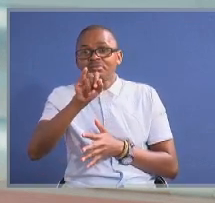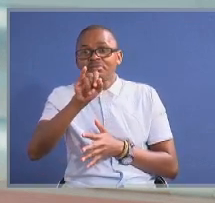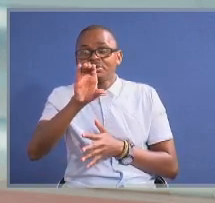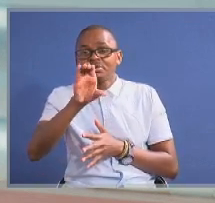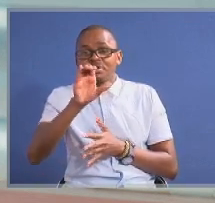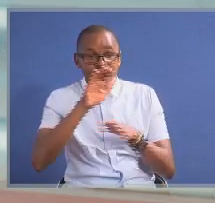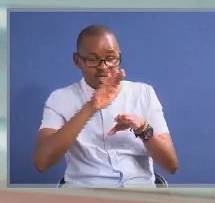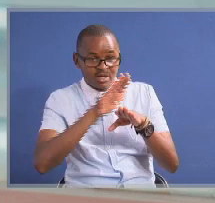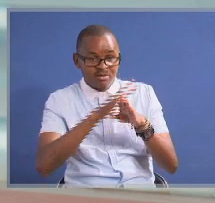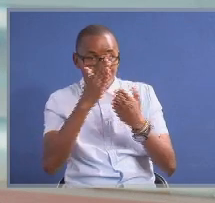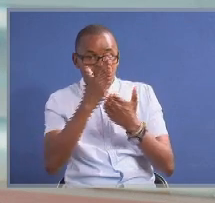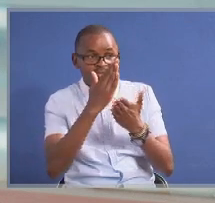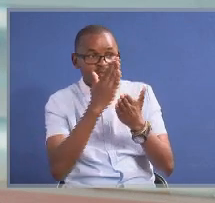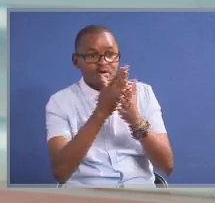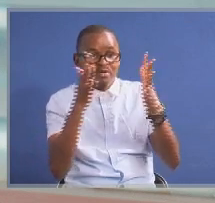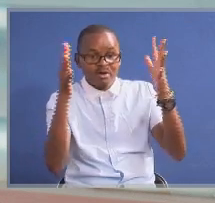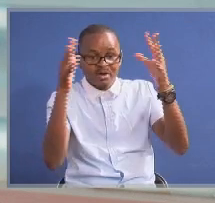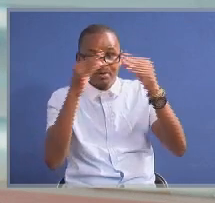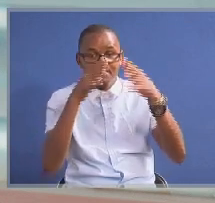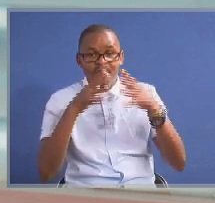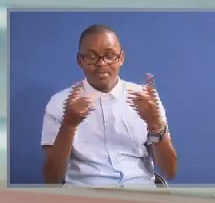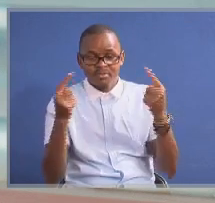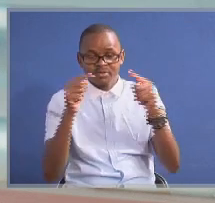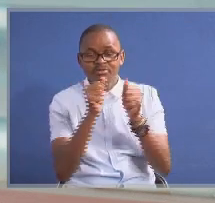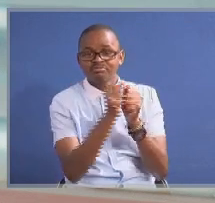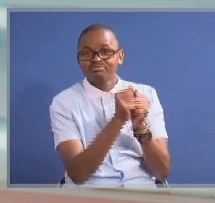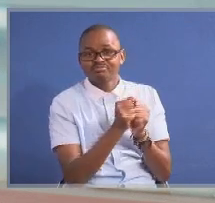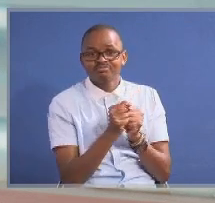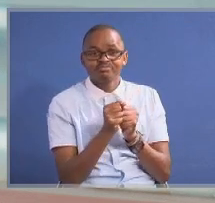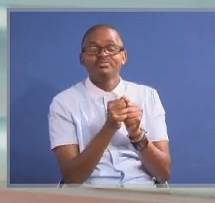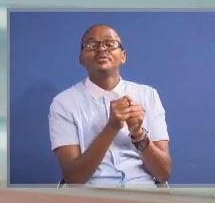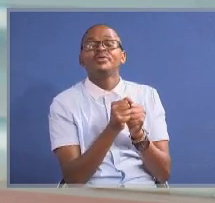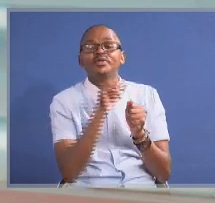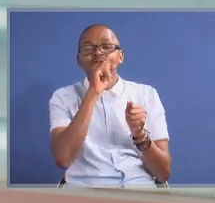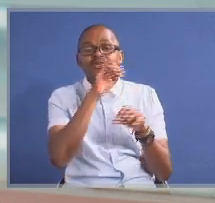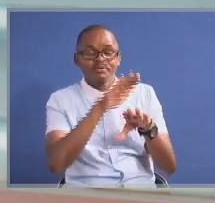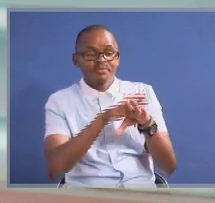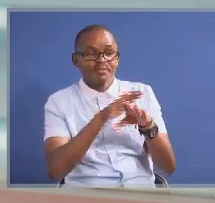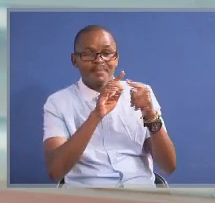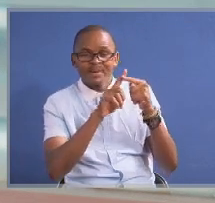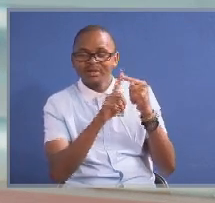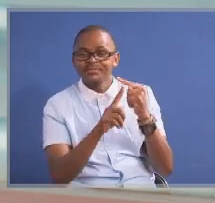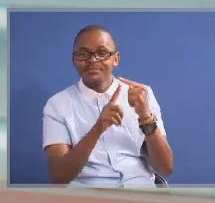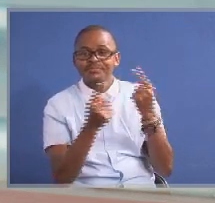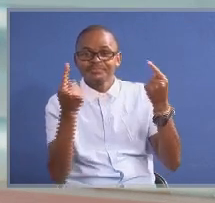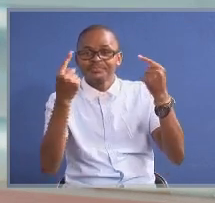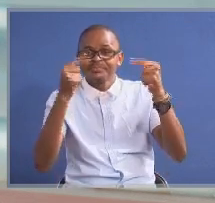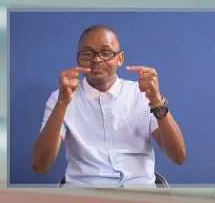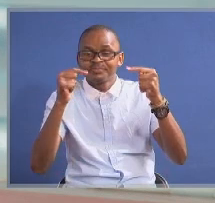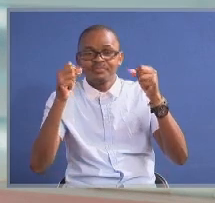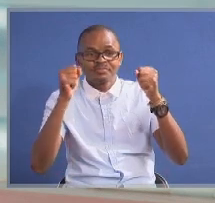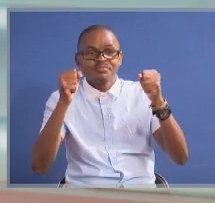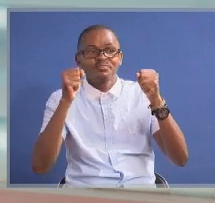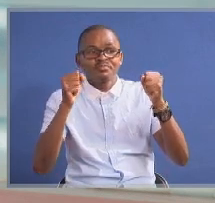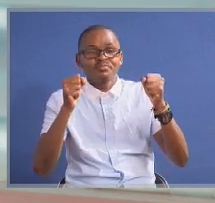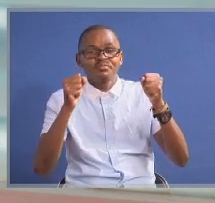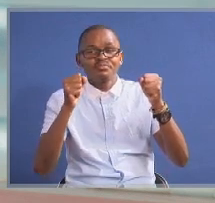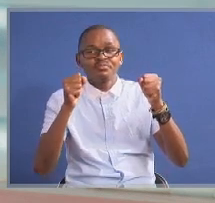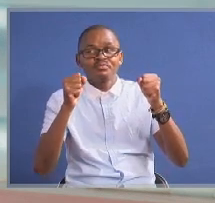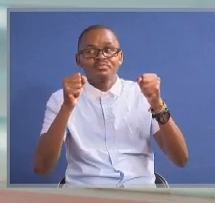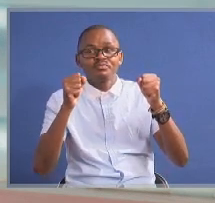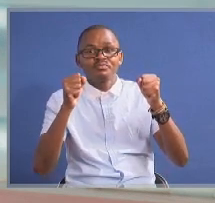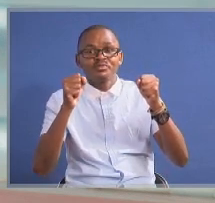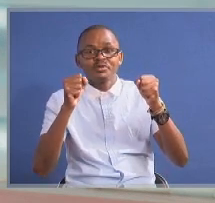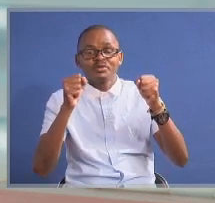saying that's a good initiative to harmonize people, to bring them together. The Building Bridges initiative is good. However, I'll come out a bit strong now